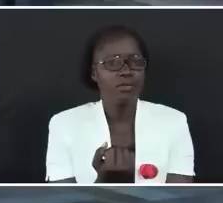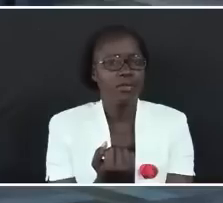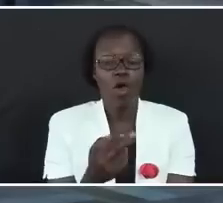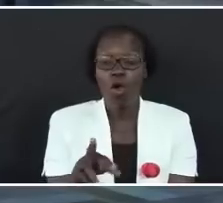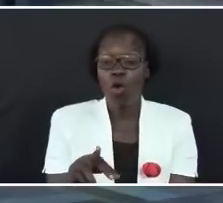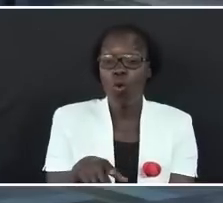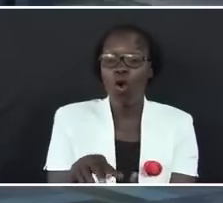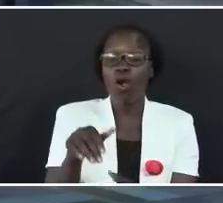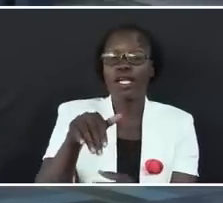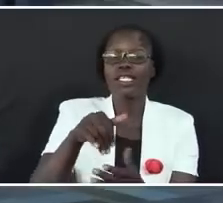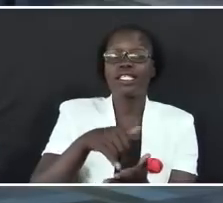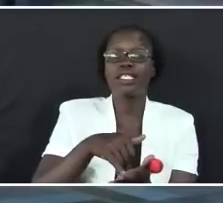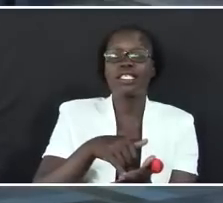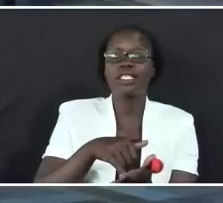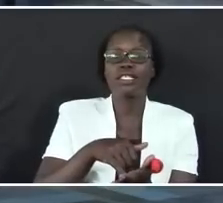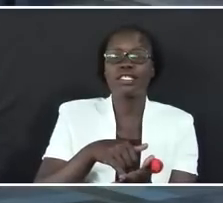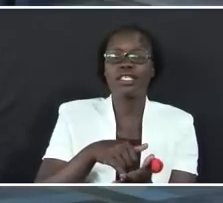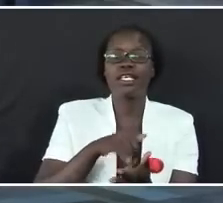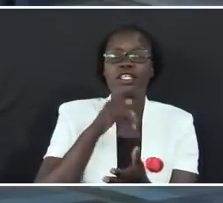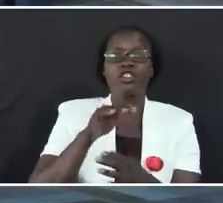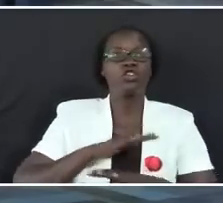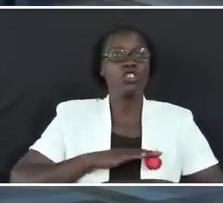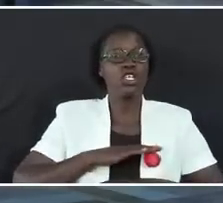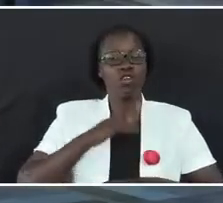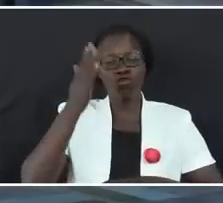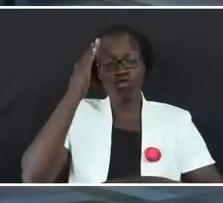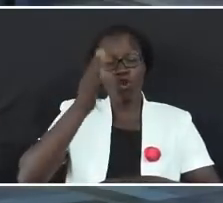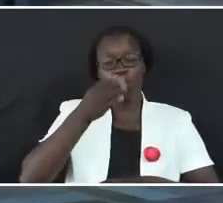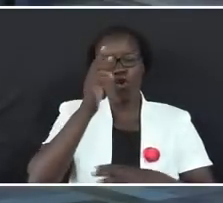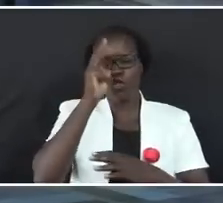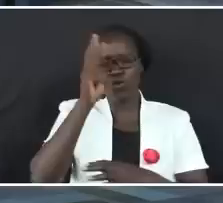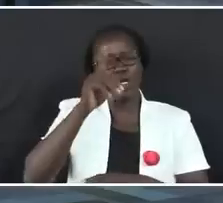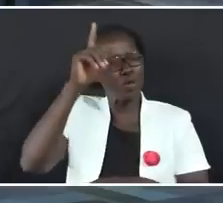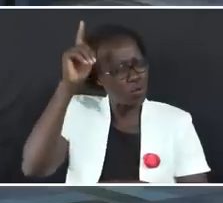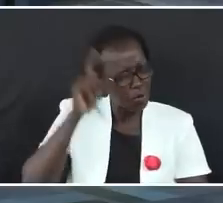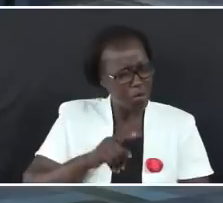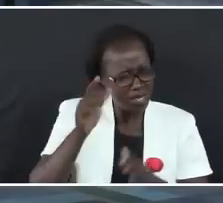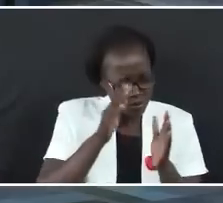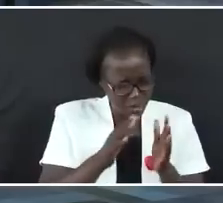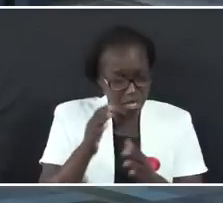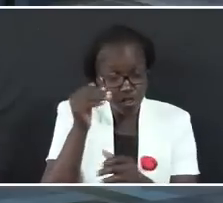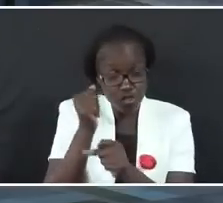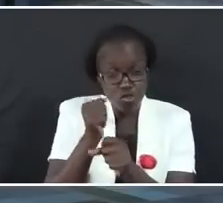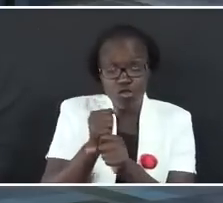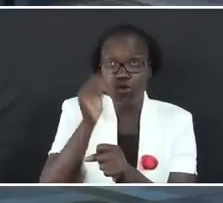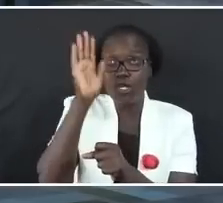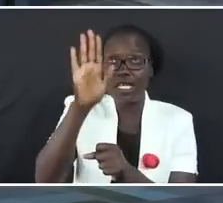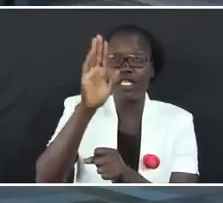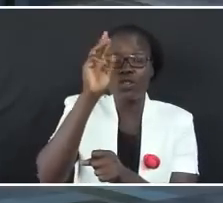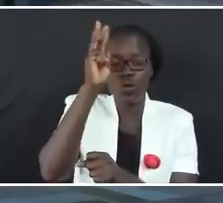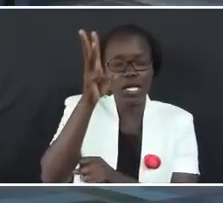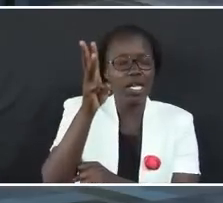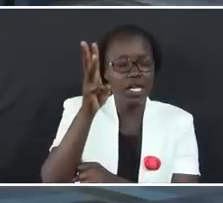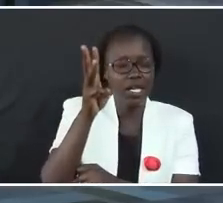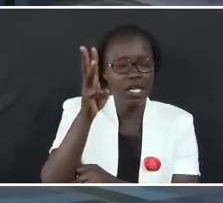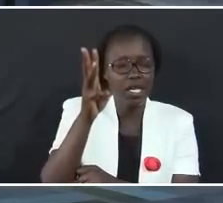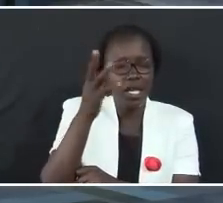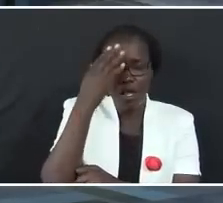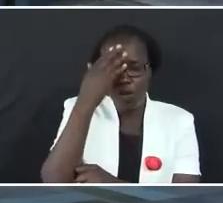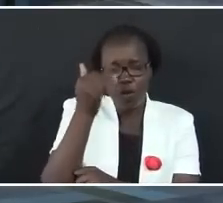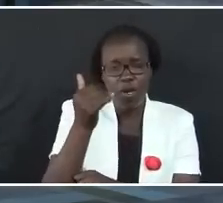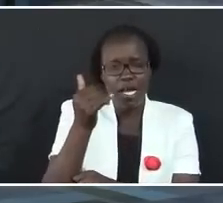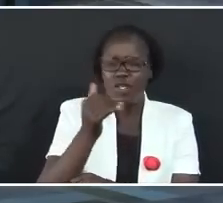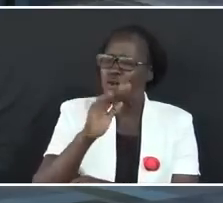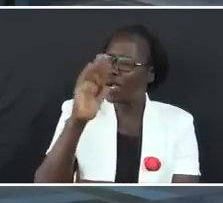walk in it. It is not enough to know God's will. We must purpose to do His will. Because you